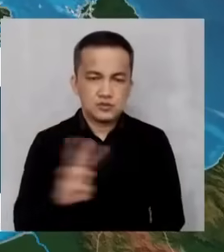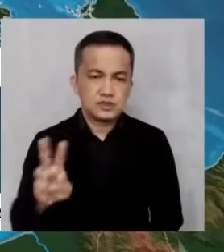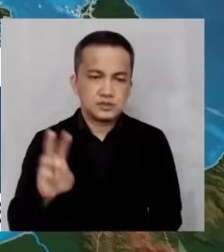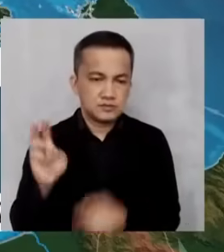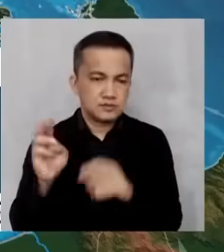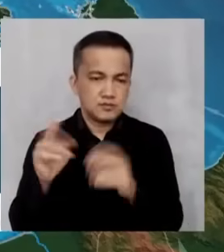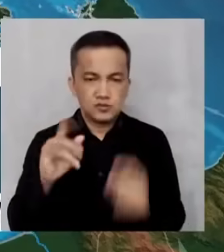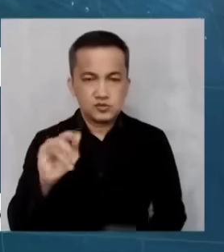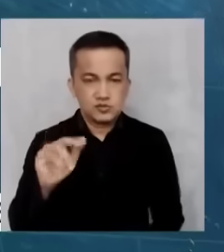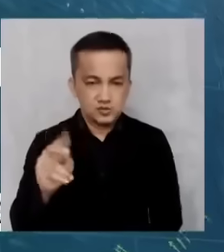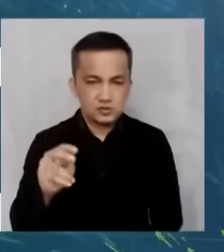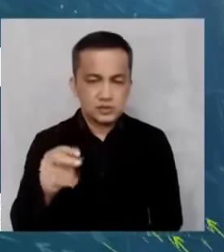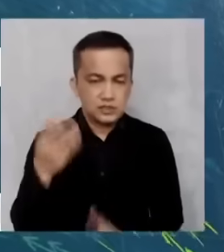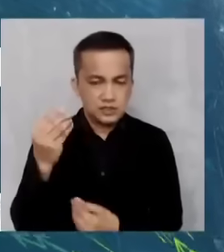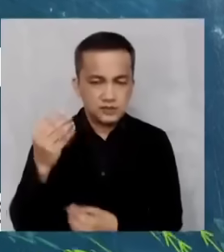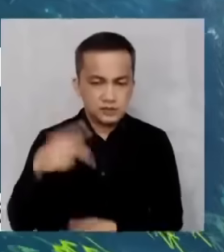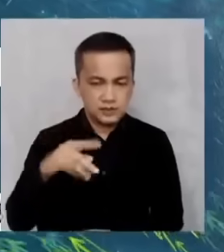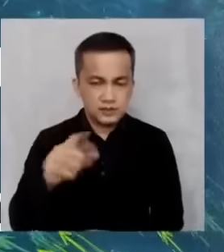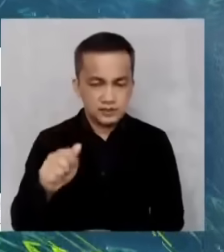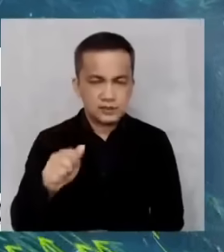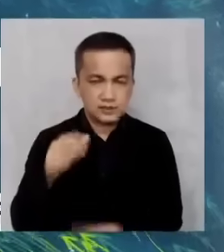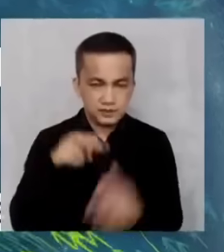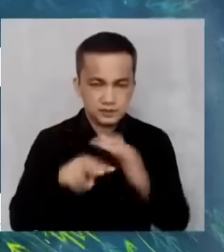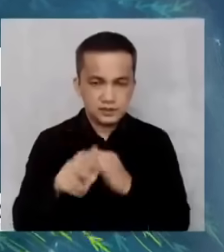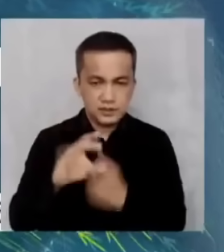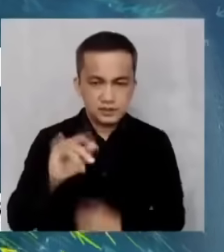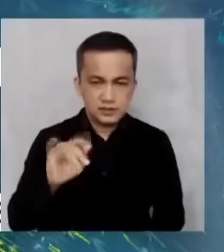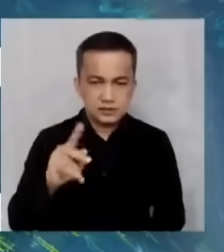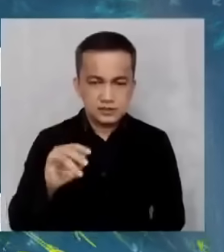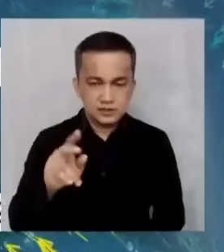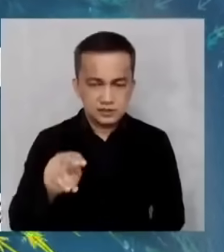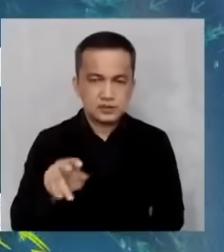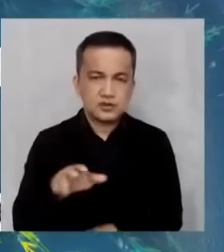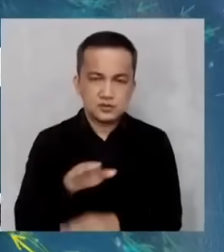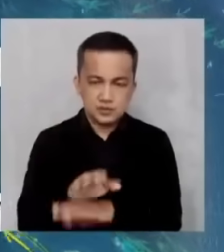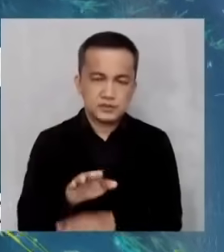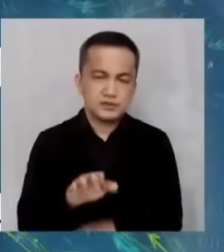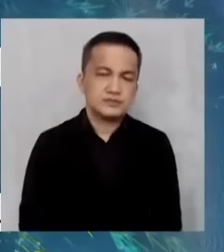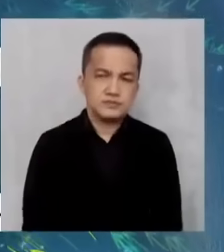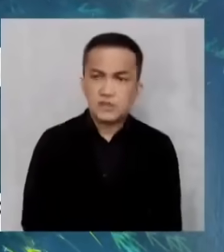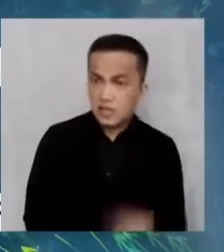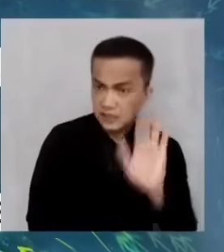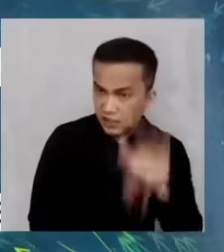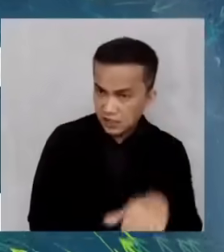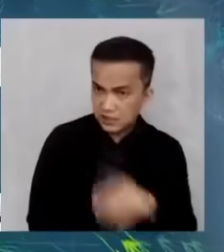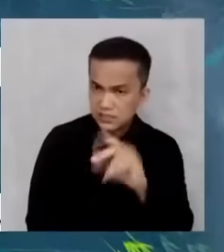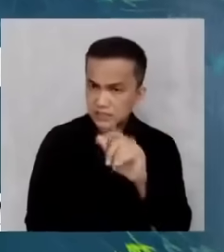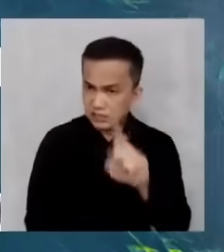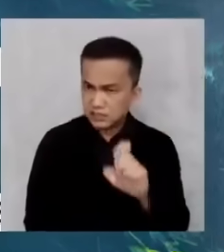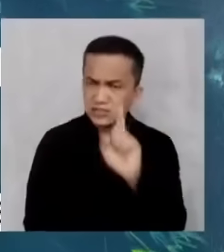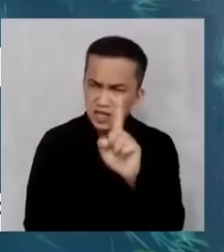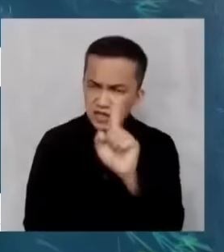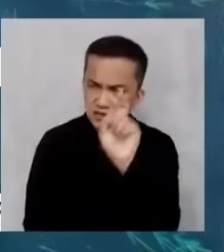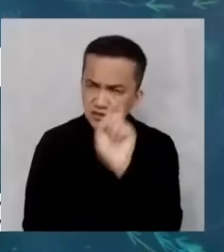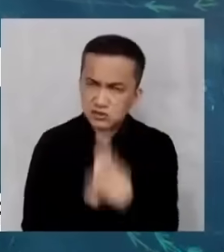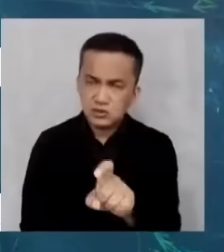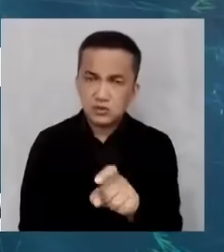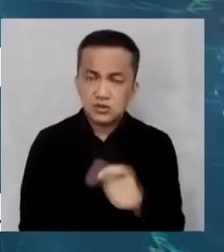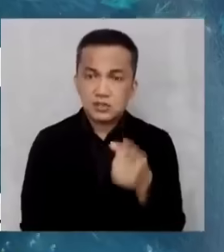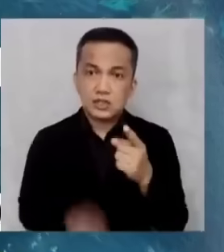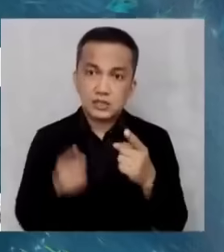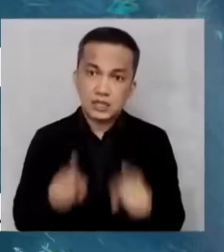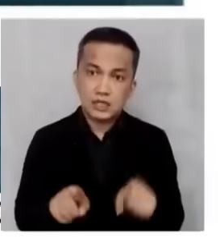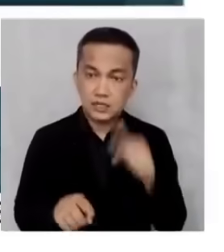that's the latest here in PAGASA forecasting. Chanel Dominguez, and good afternoon. Yes, Chanel, may isang tanong lang ako sa'yo. Yung nangyari kagabi